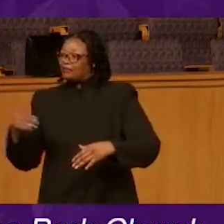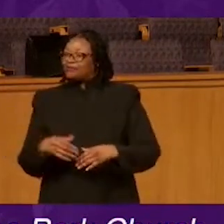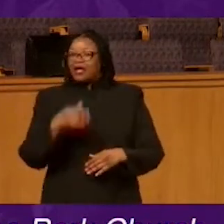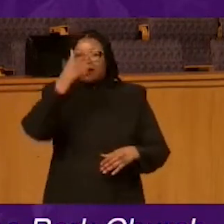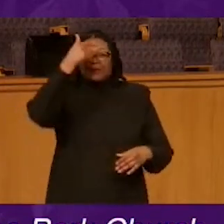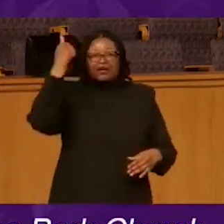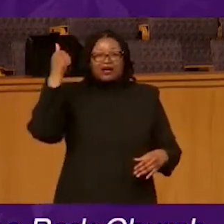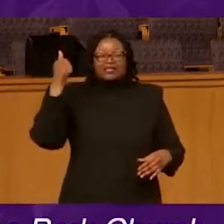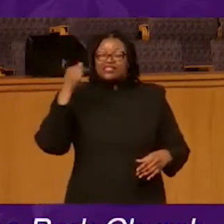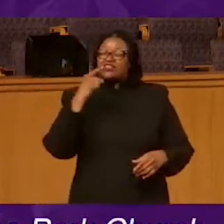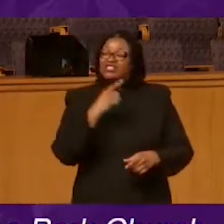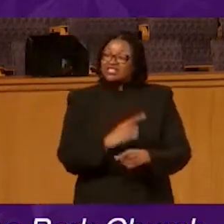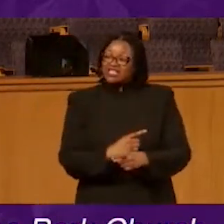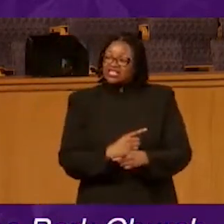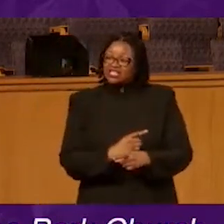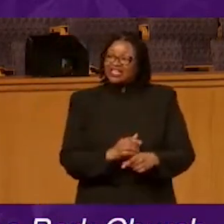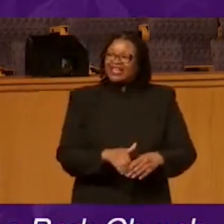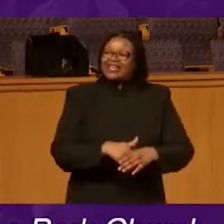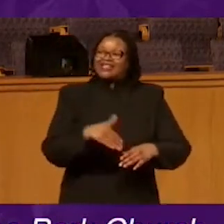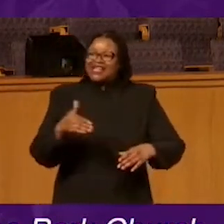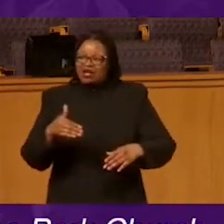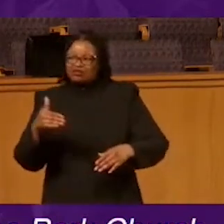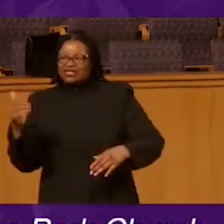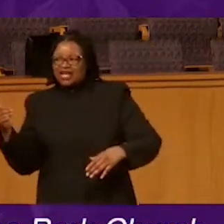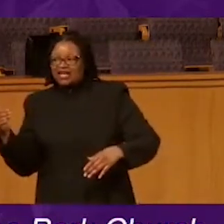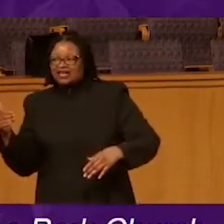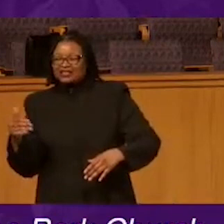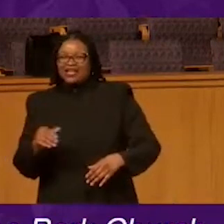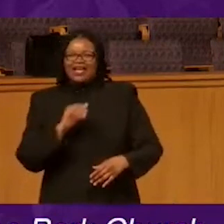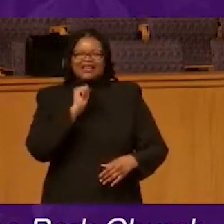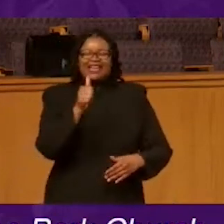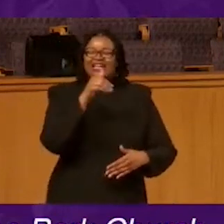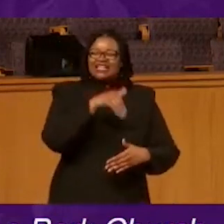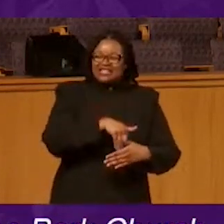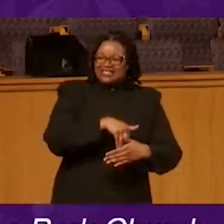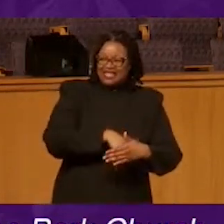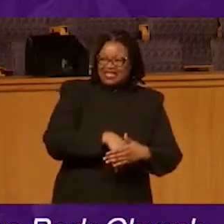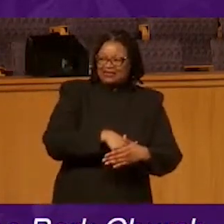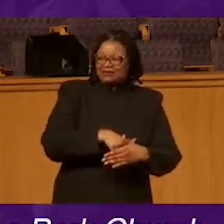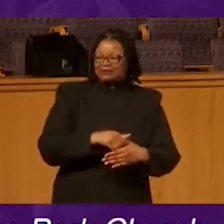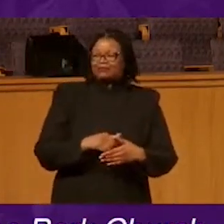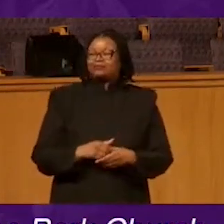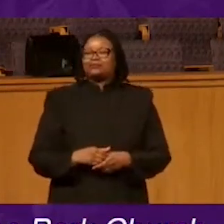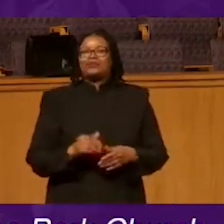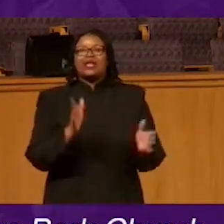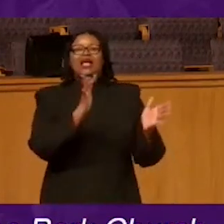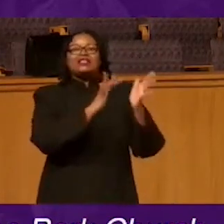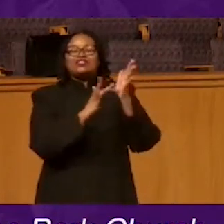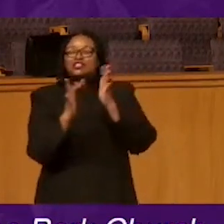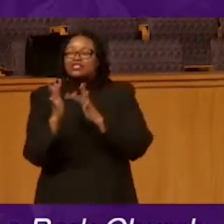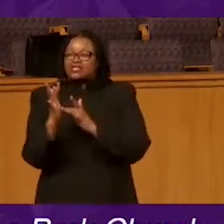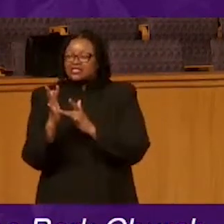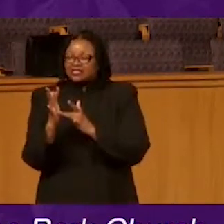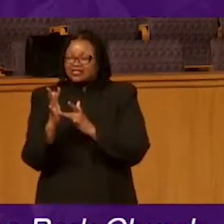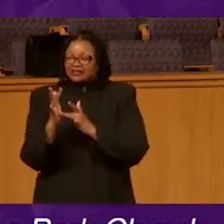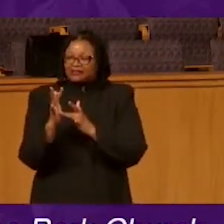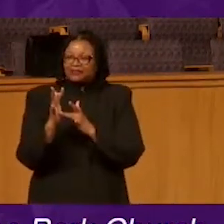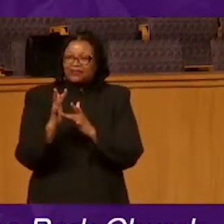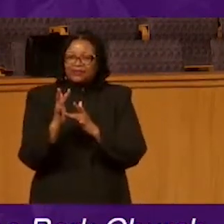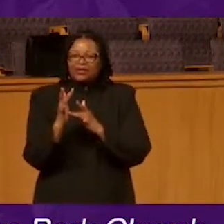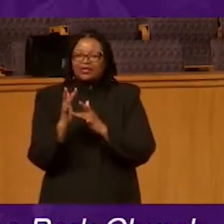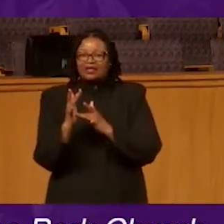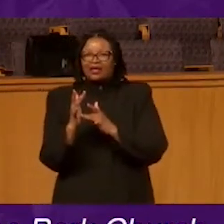their intention is outside, not inside. Jesus distinguishes